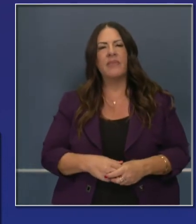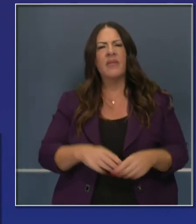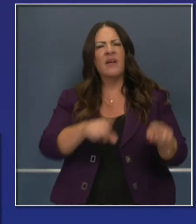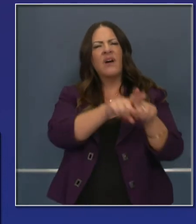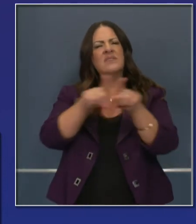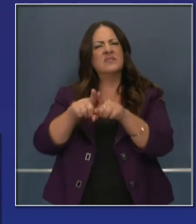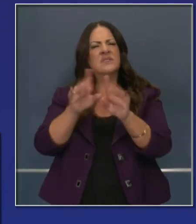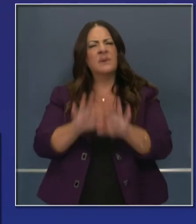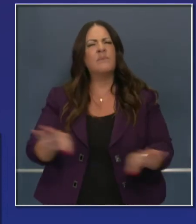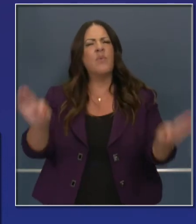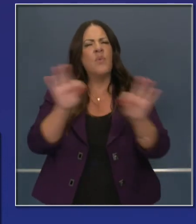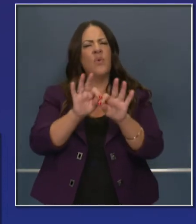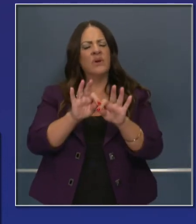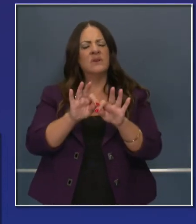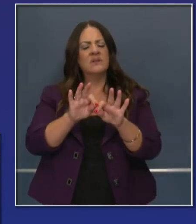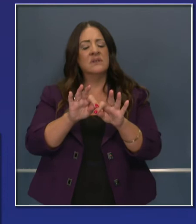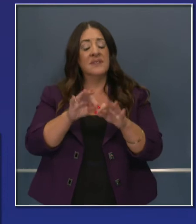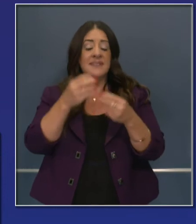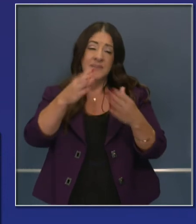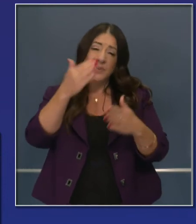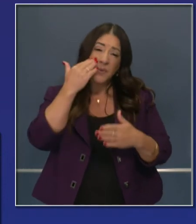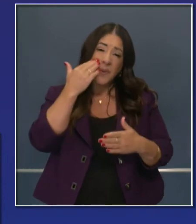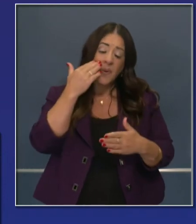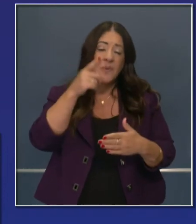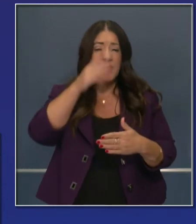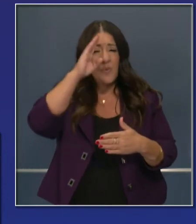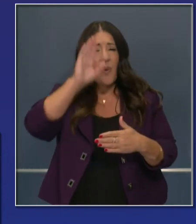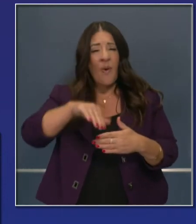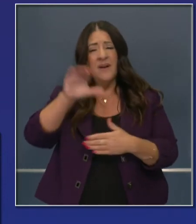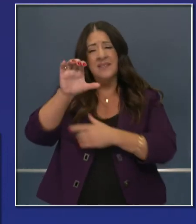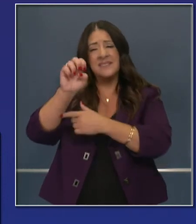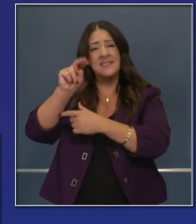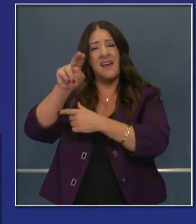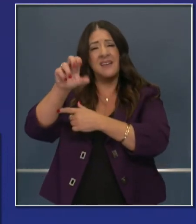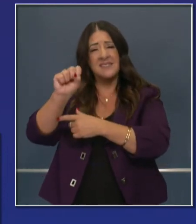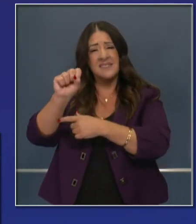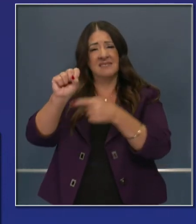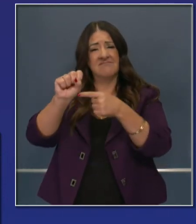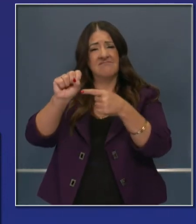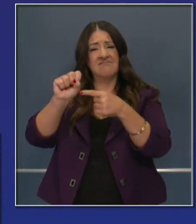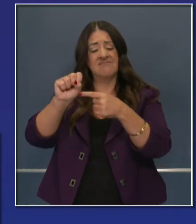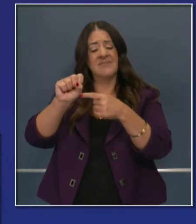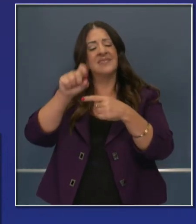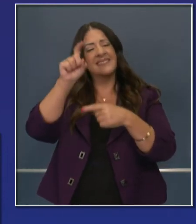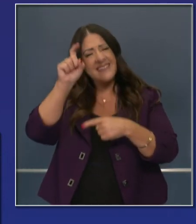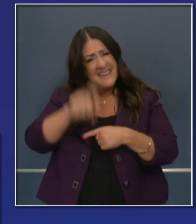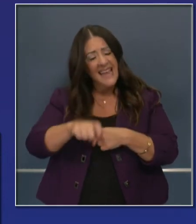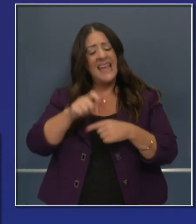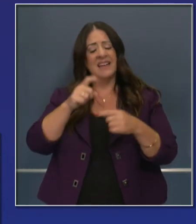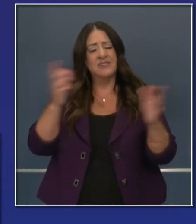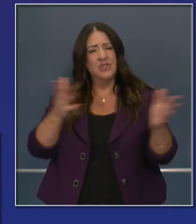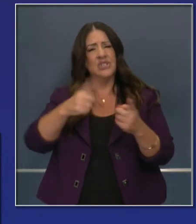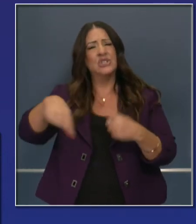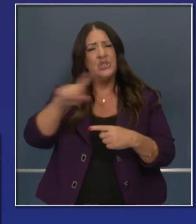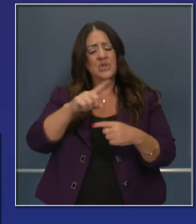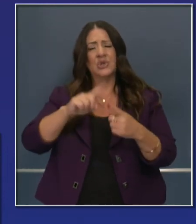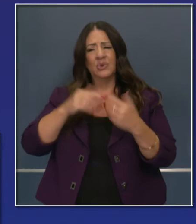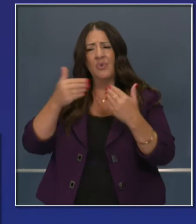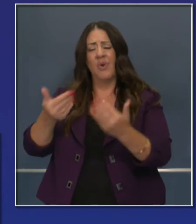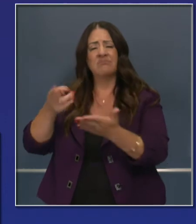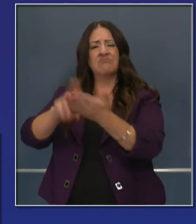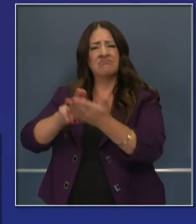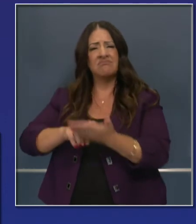cause of participating in the census. There's been all kinds of efforts to vandalize the census process. The census process has been impacted